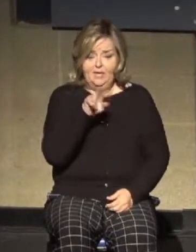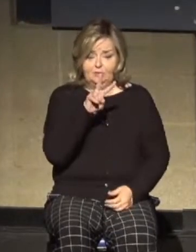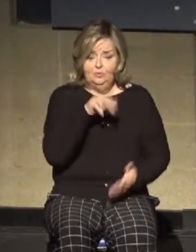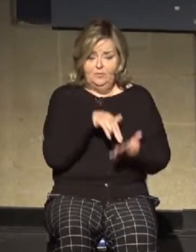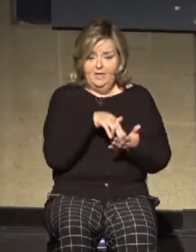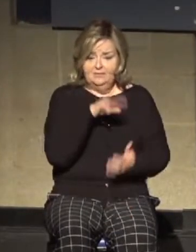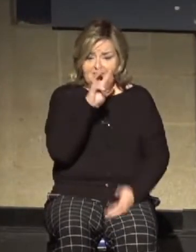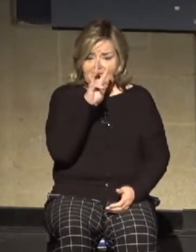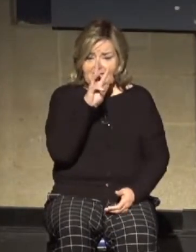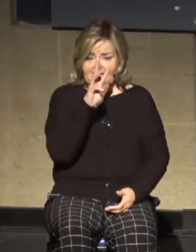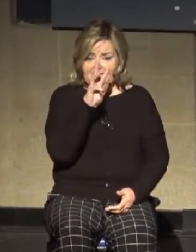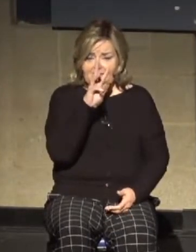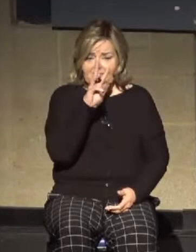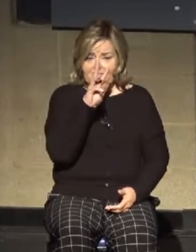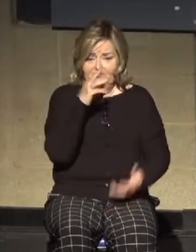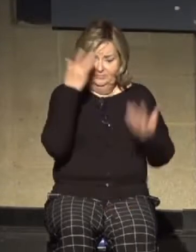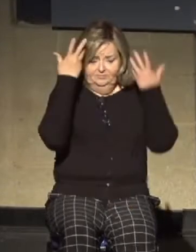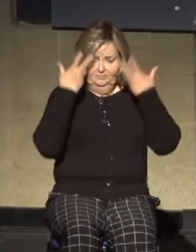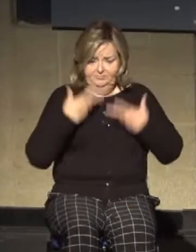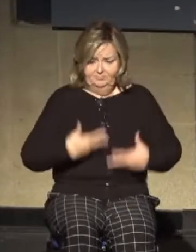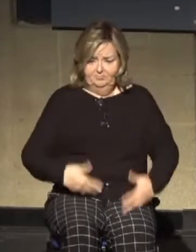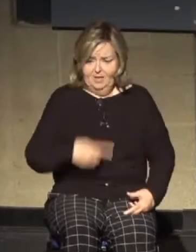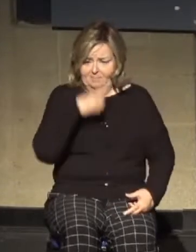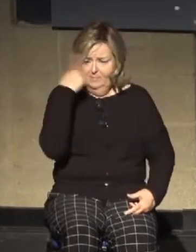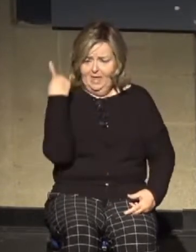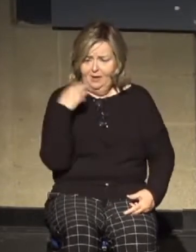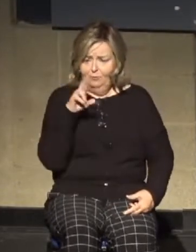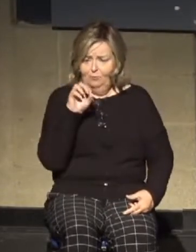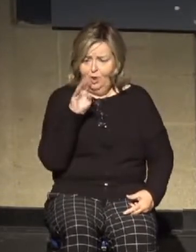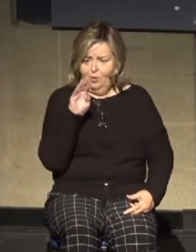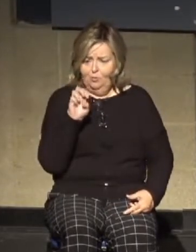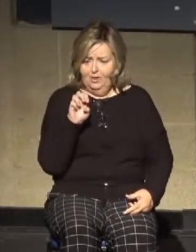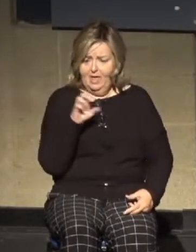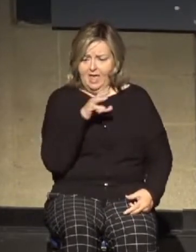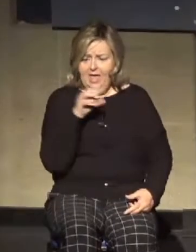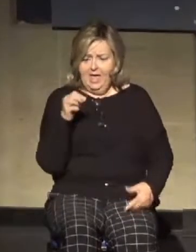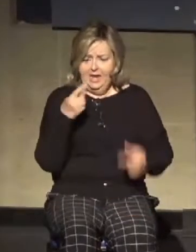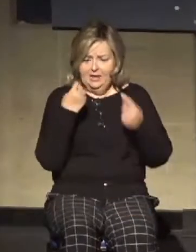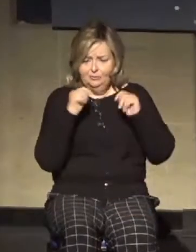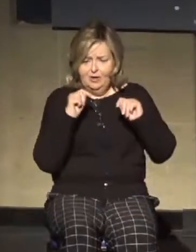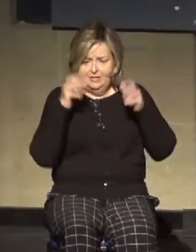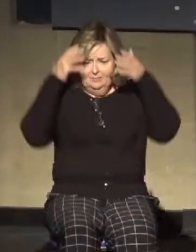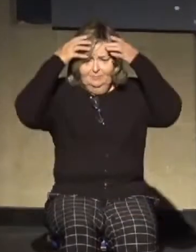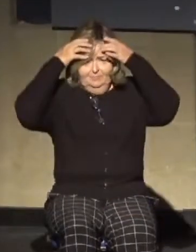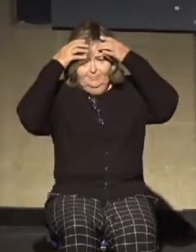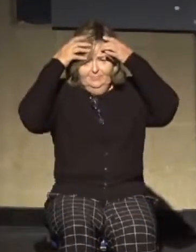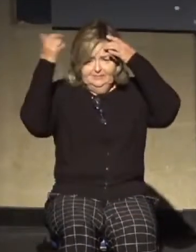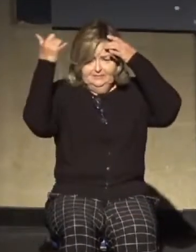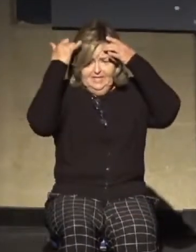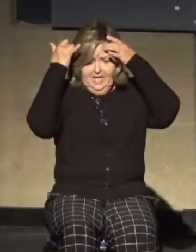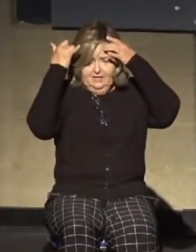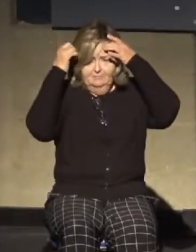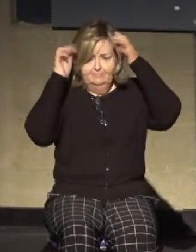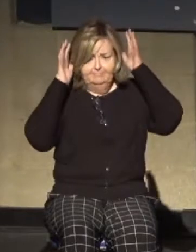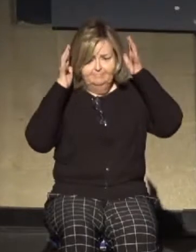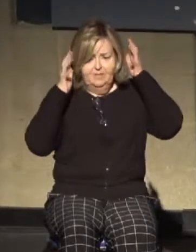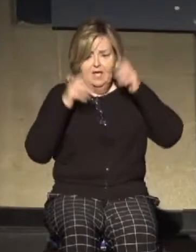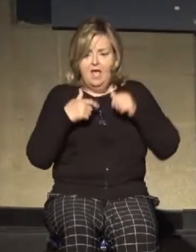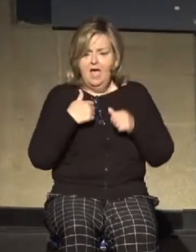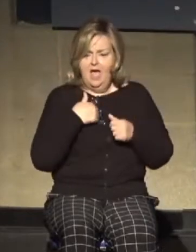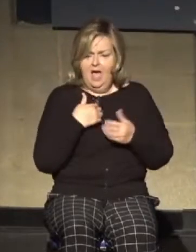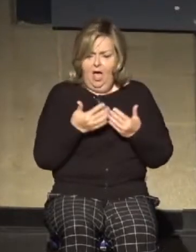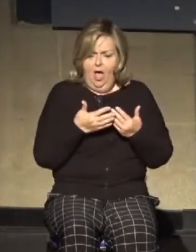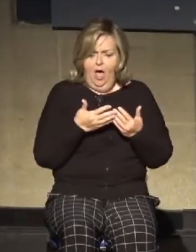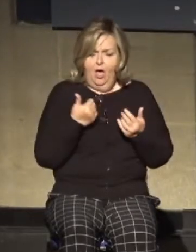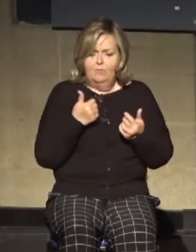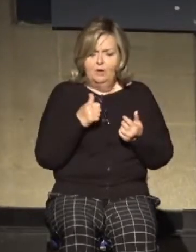black robe and definitely shoes I had never worn before. And I tried to get that cap to stay on my head. But I